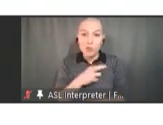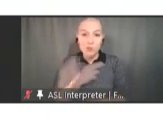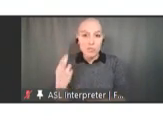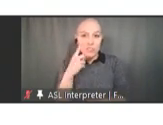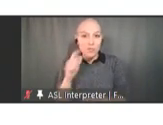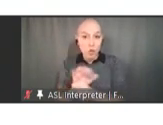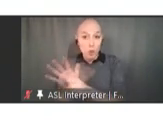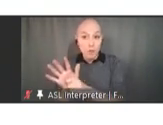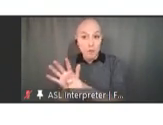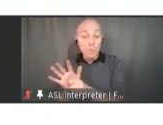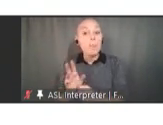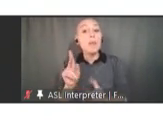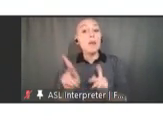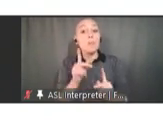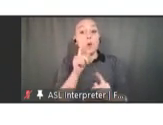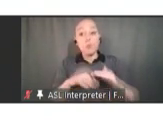younger